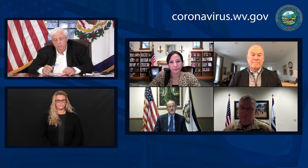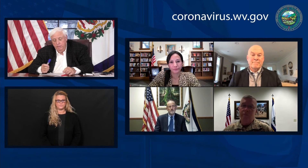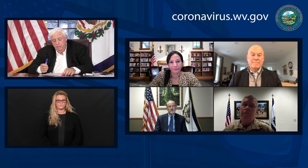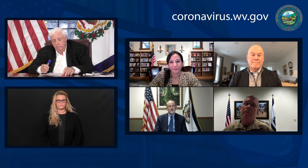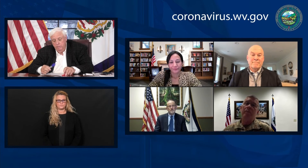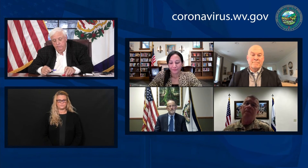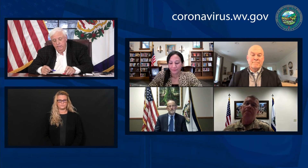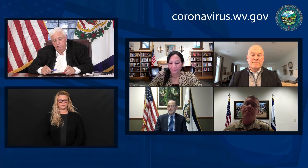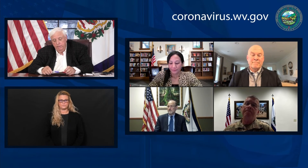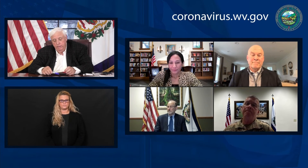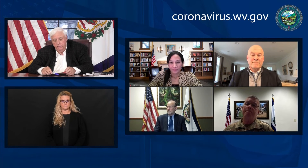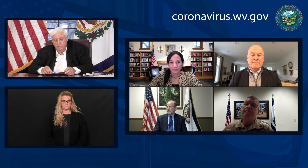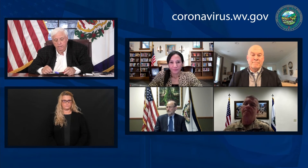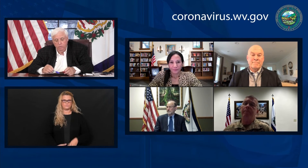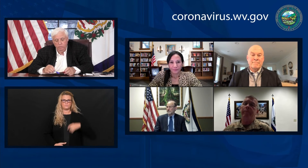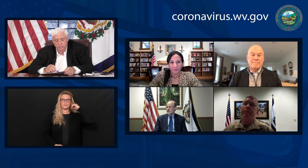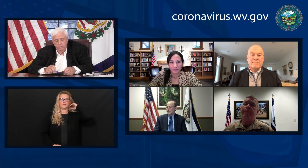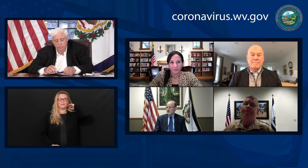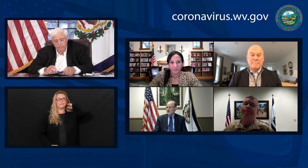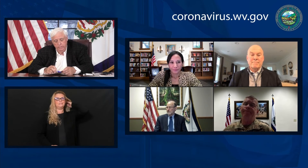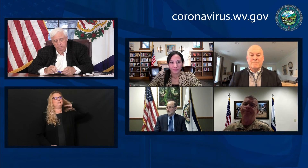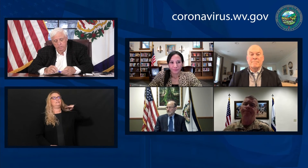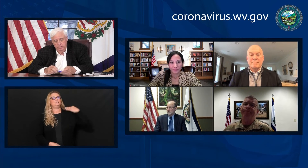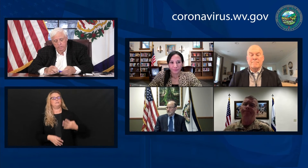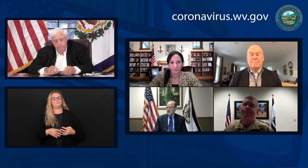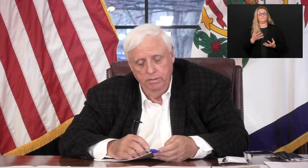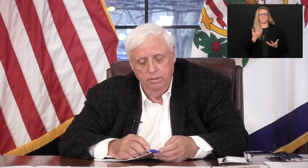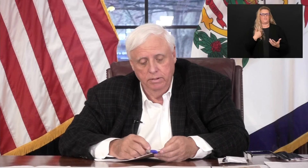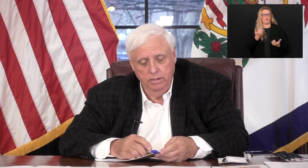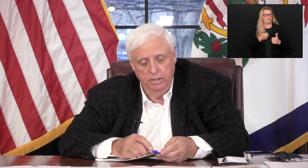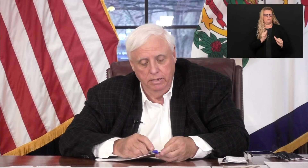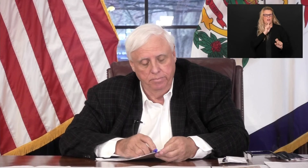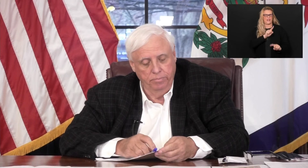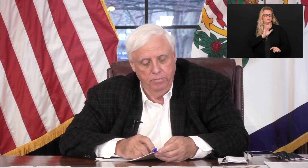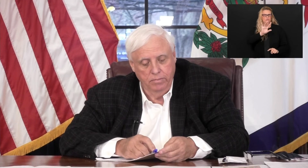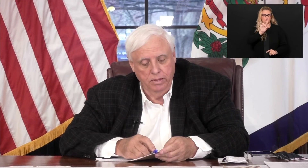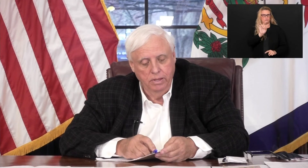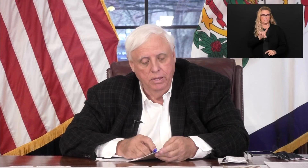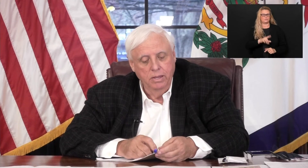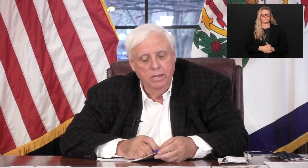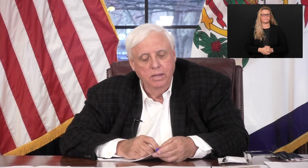Let me make a little bit of a stab at it, and Clay, I want you to weigh in. But